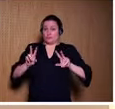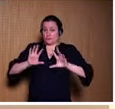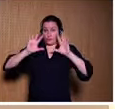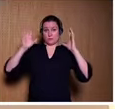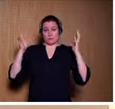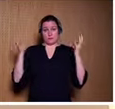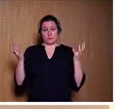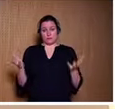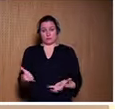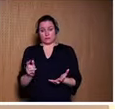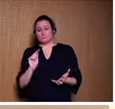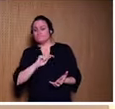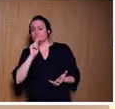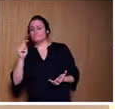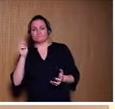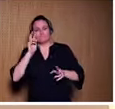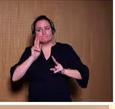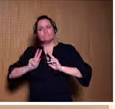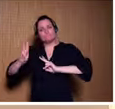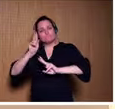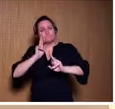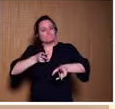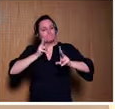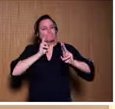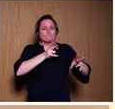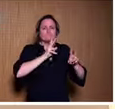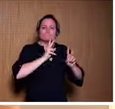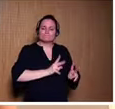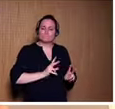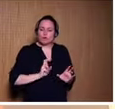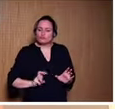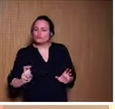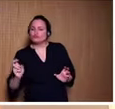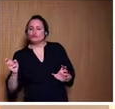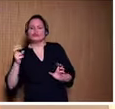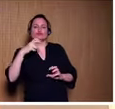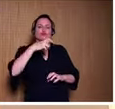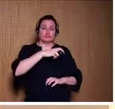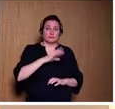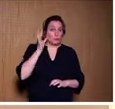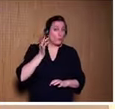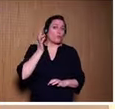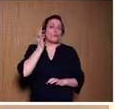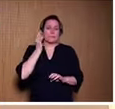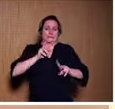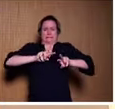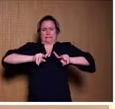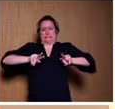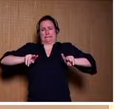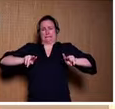meeting women and girls in all of their diversity, and those from the LGBTQ plus